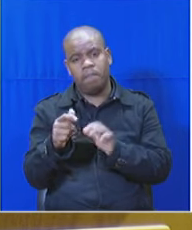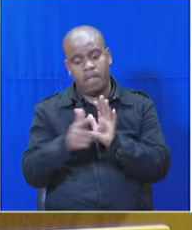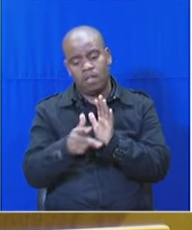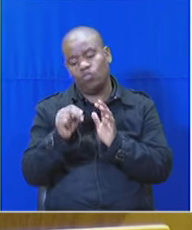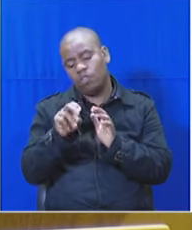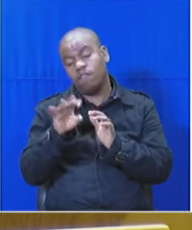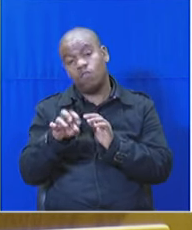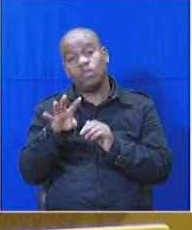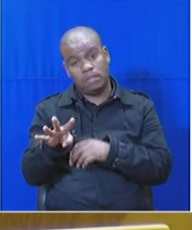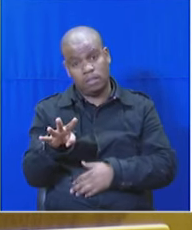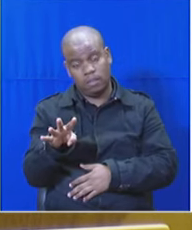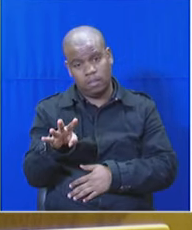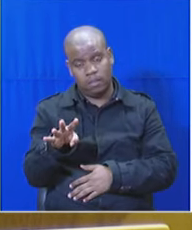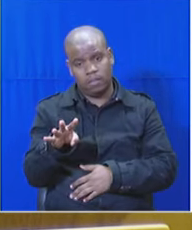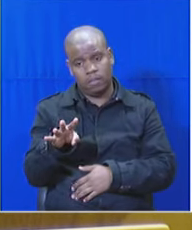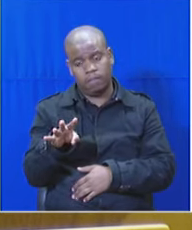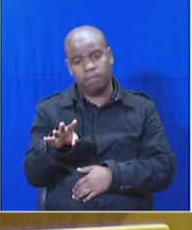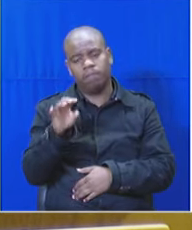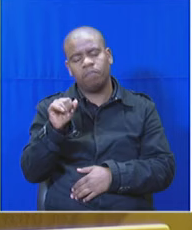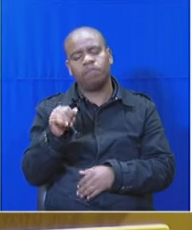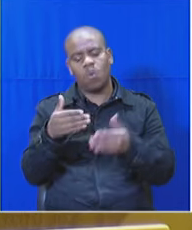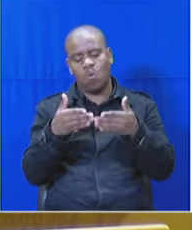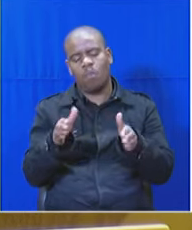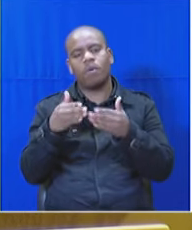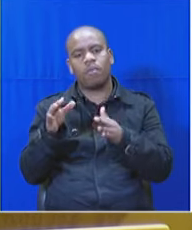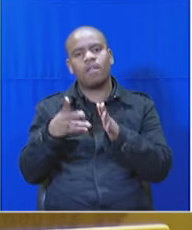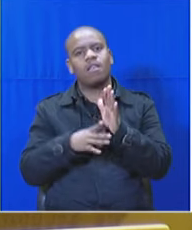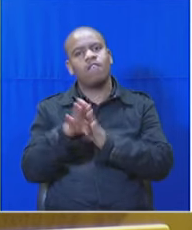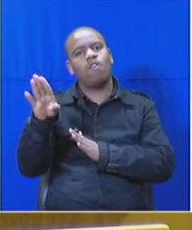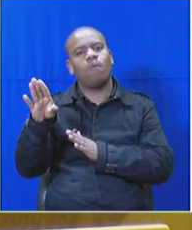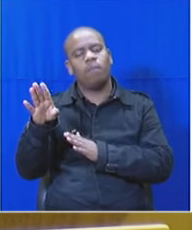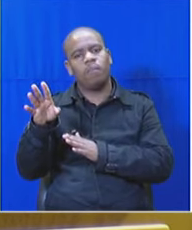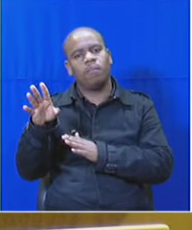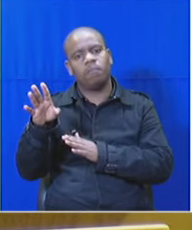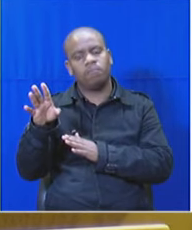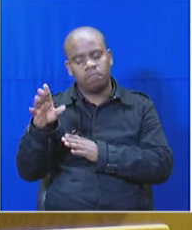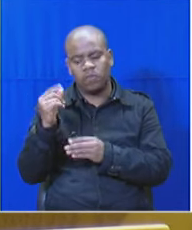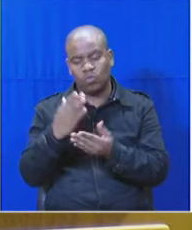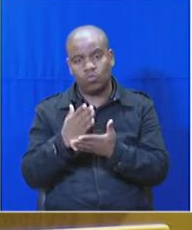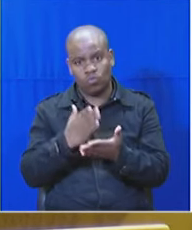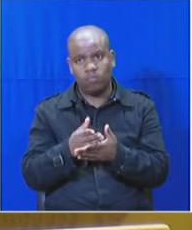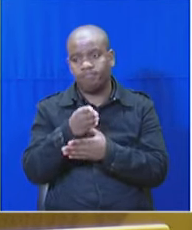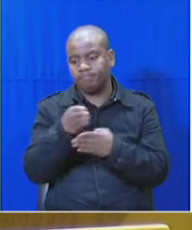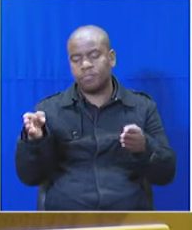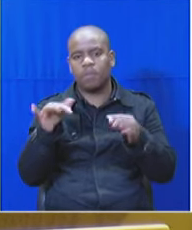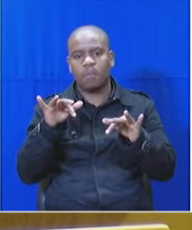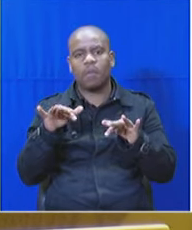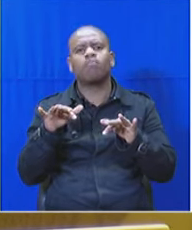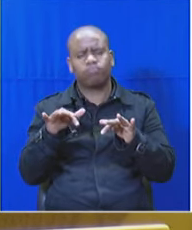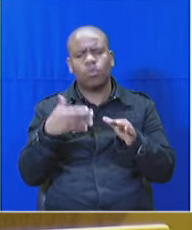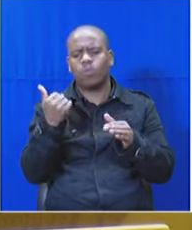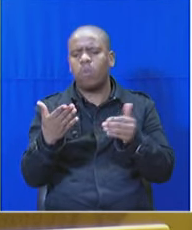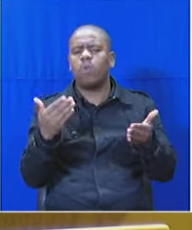2014, apart from the reopening of the development of the land claim to cater for those people that miss opportunity to claim